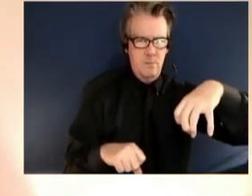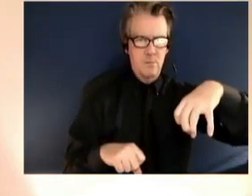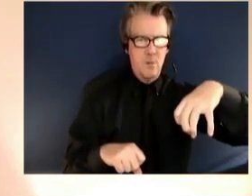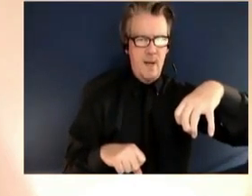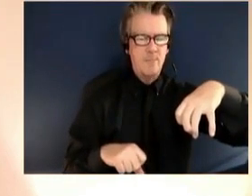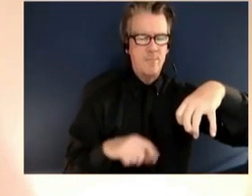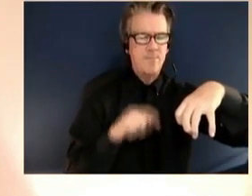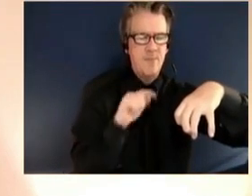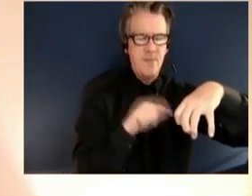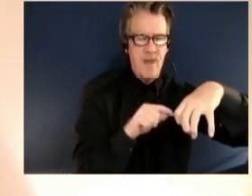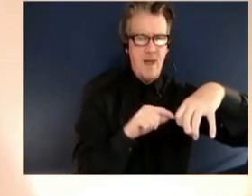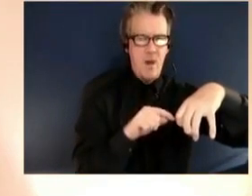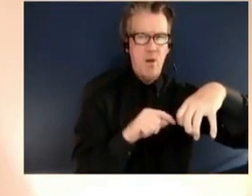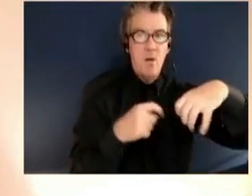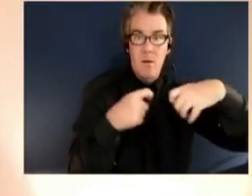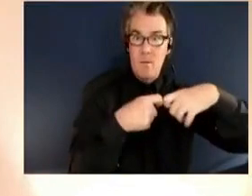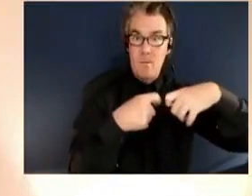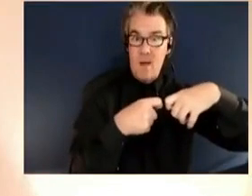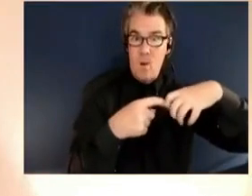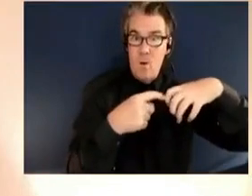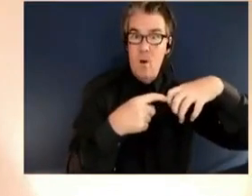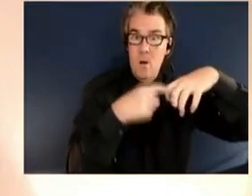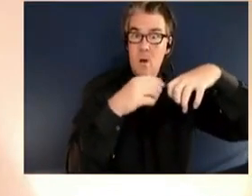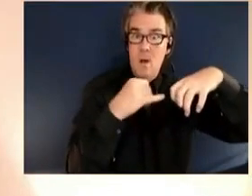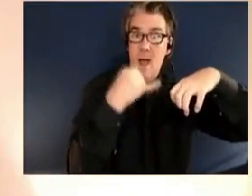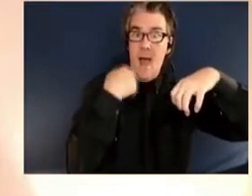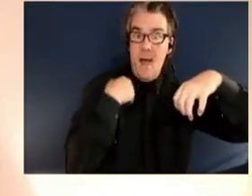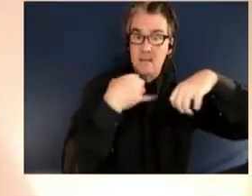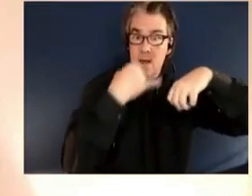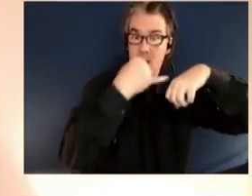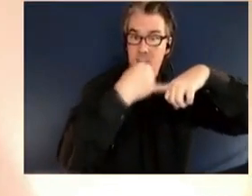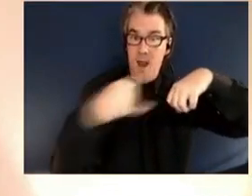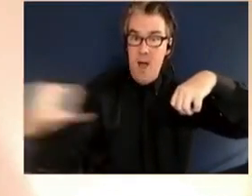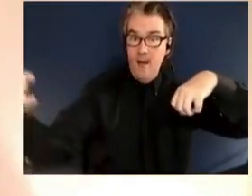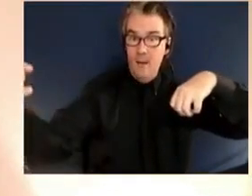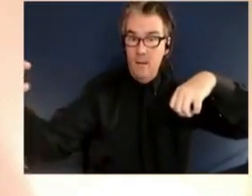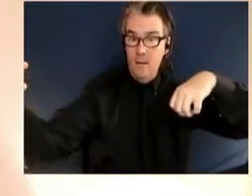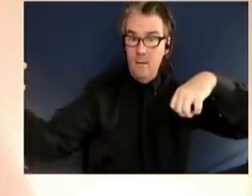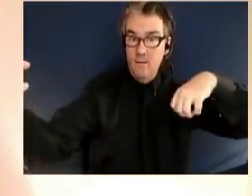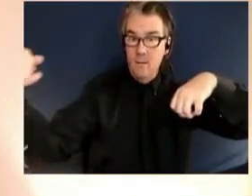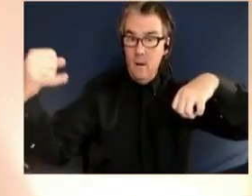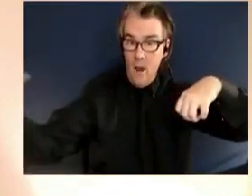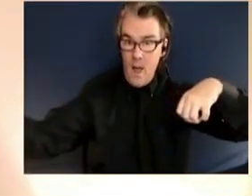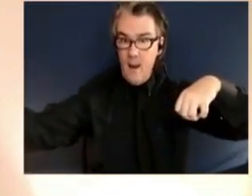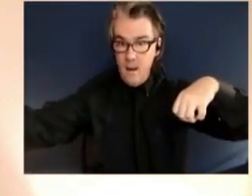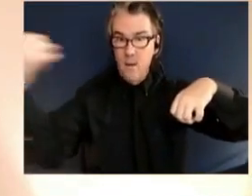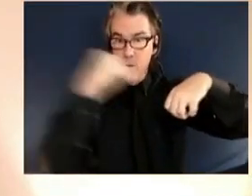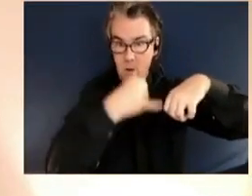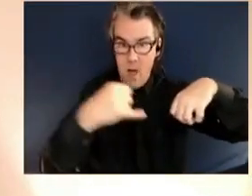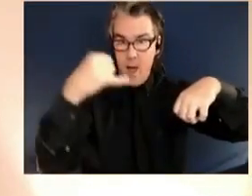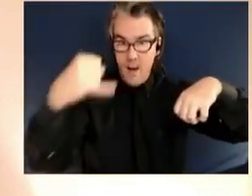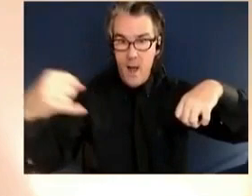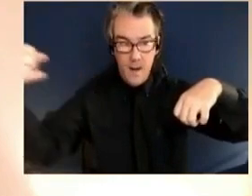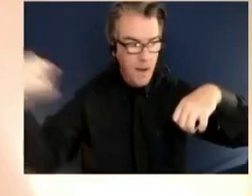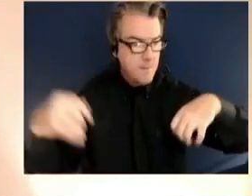That's where all the electricity starts in the home, and you have breakers and fuses that protect different rooms in your house. The electric system